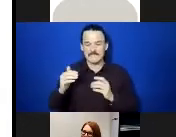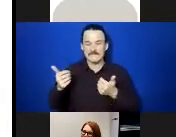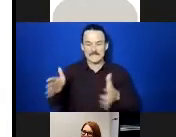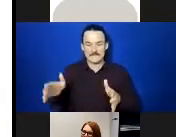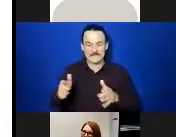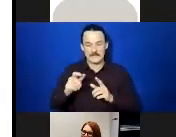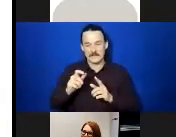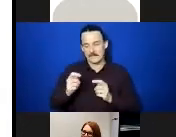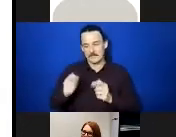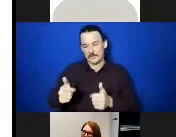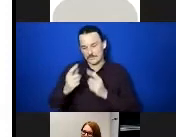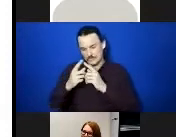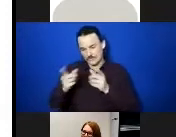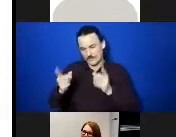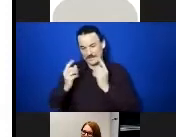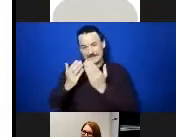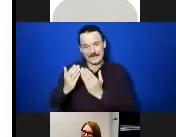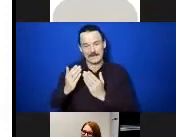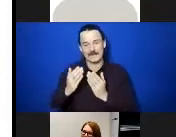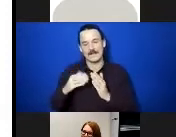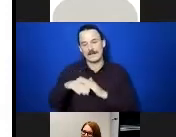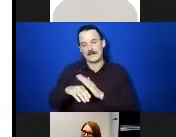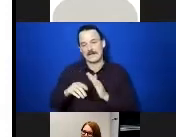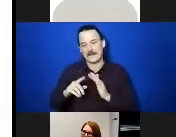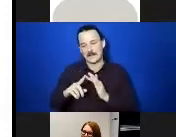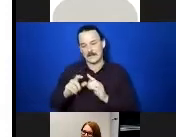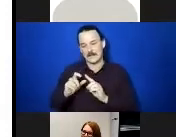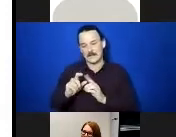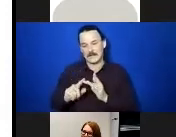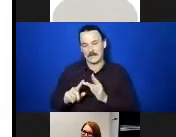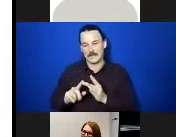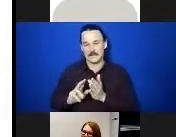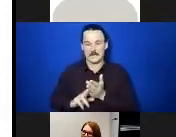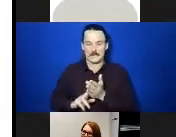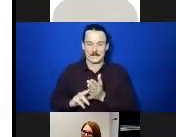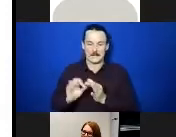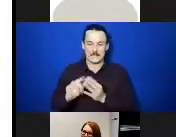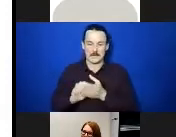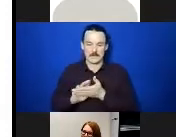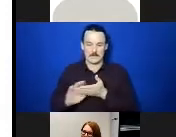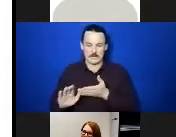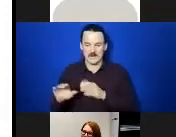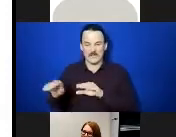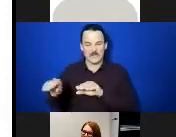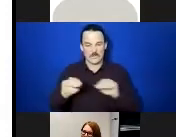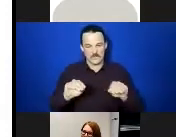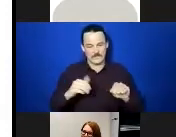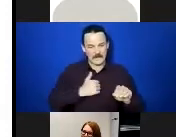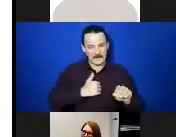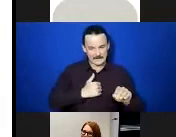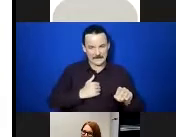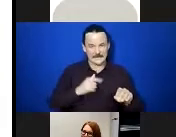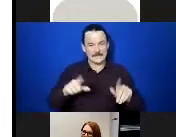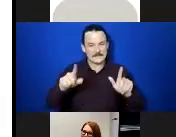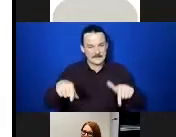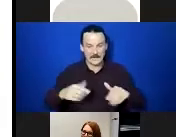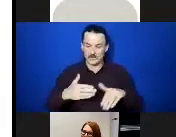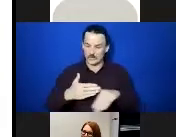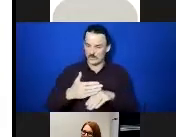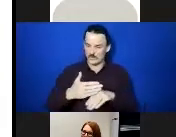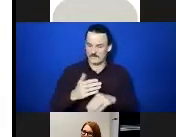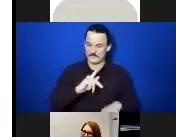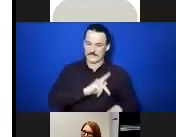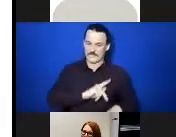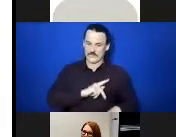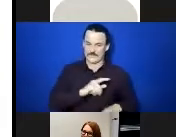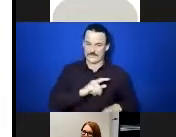Edinburgh, Cream moved to Ontario and began practicing as a fully qualified medical doctor.